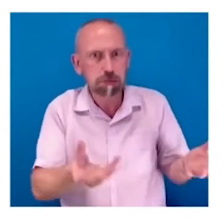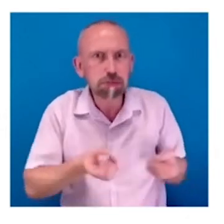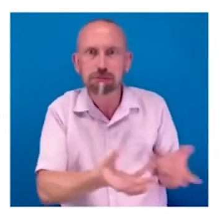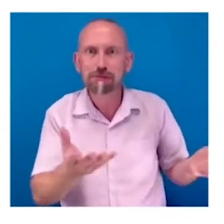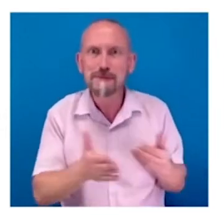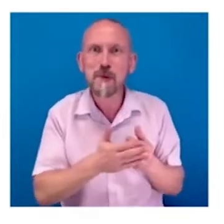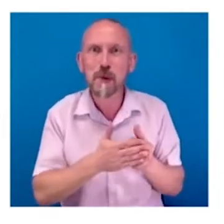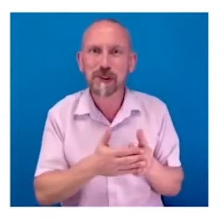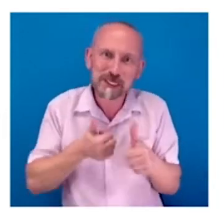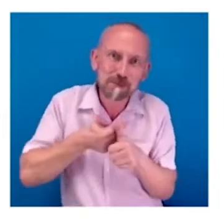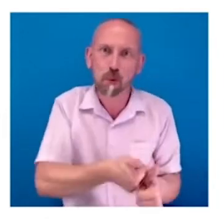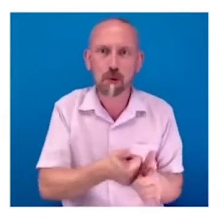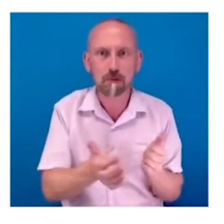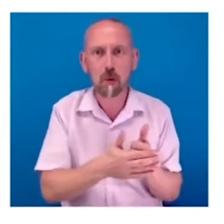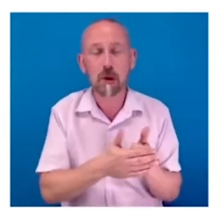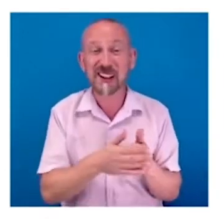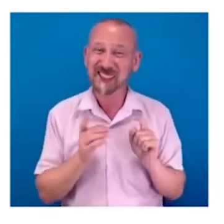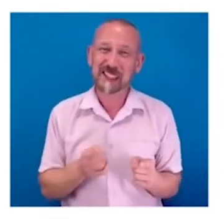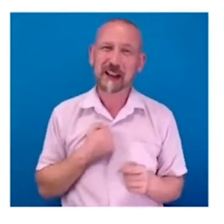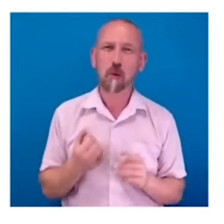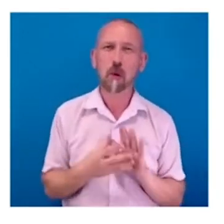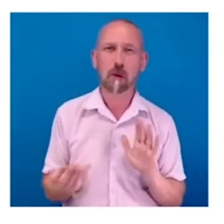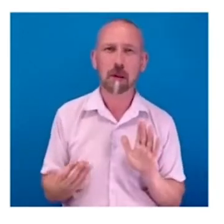kind of been our model and how we have developed.